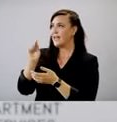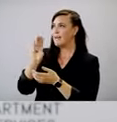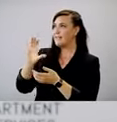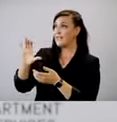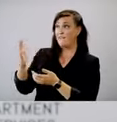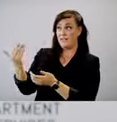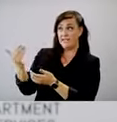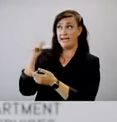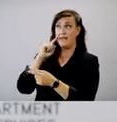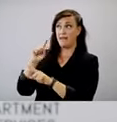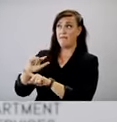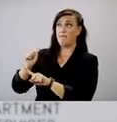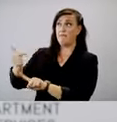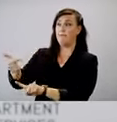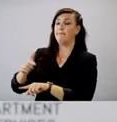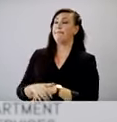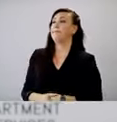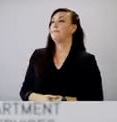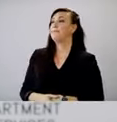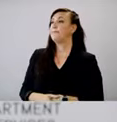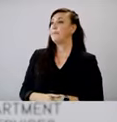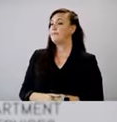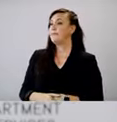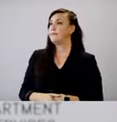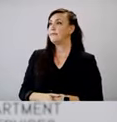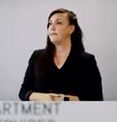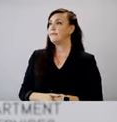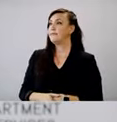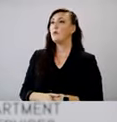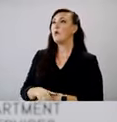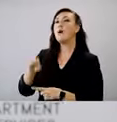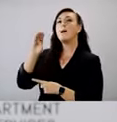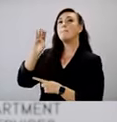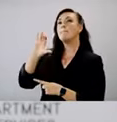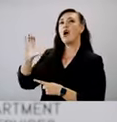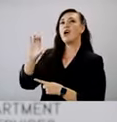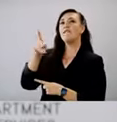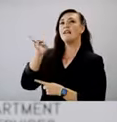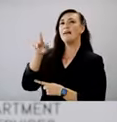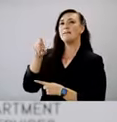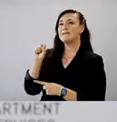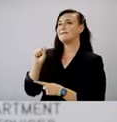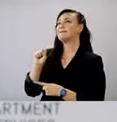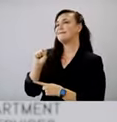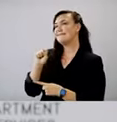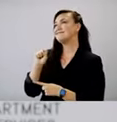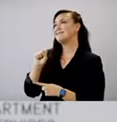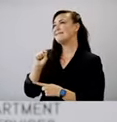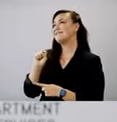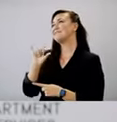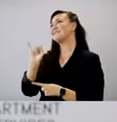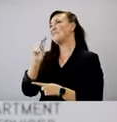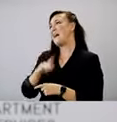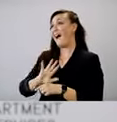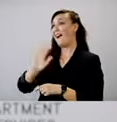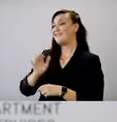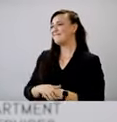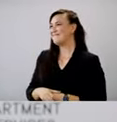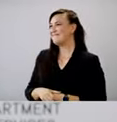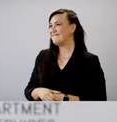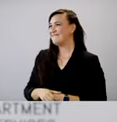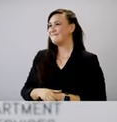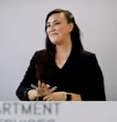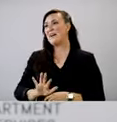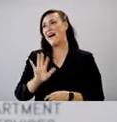Danelle Gallardo? Sorry about that. You should be Actually, unmuted. it's Mark Phillips. Oh, surprise. Hi.